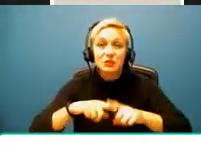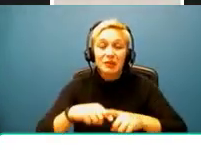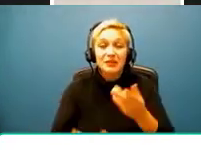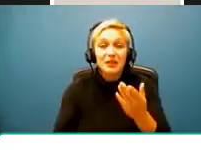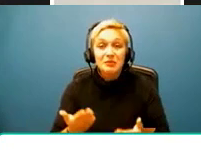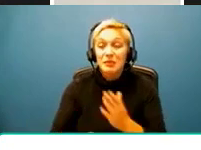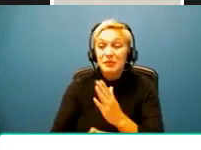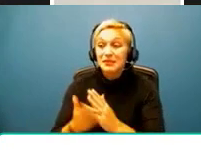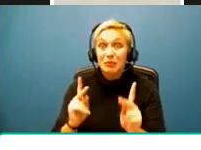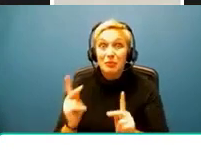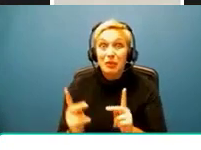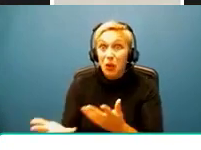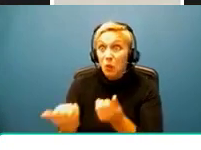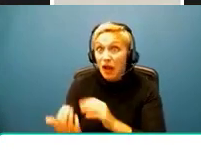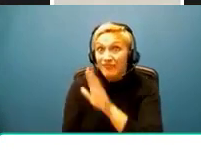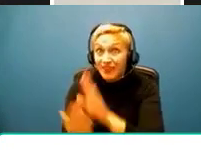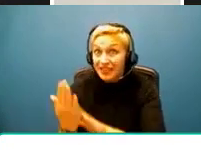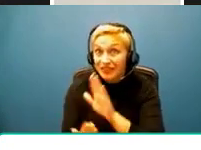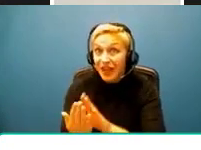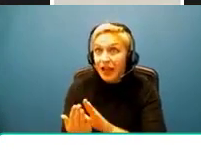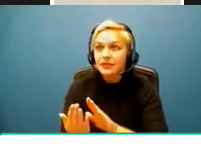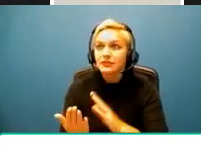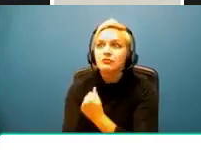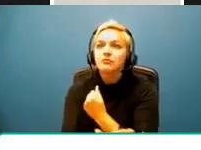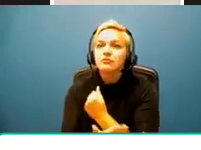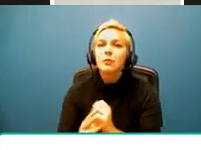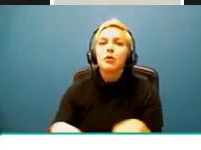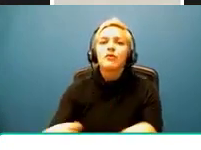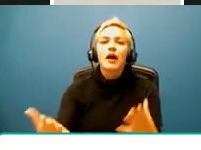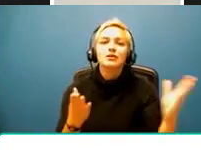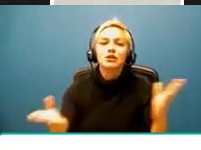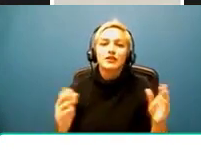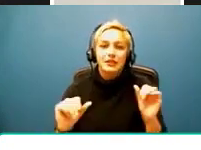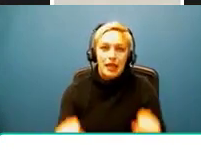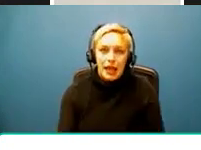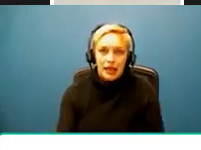Some of the measures we can't implement, so the student needs to be virtual instruction.